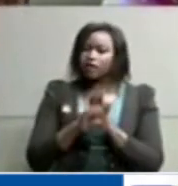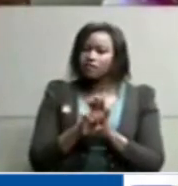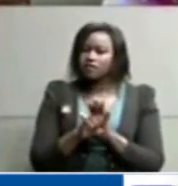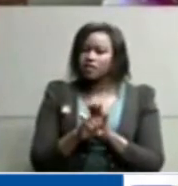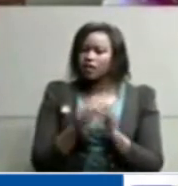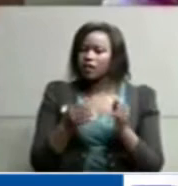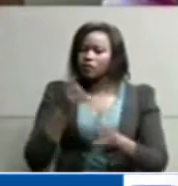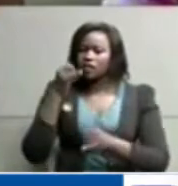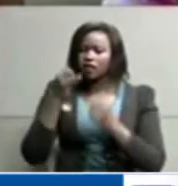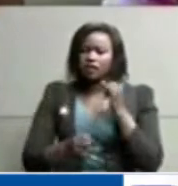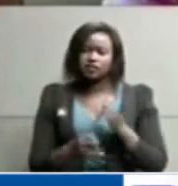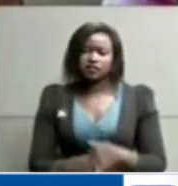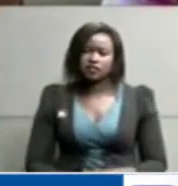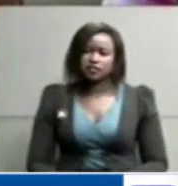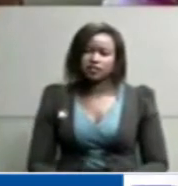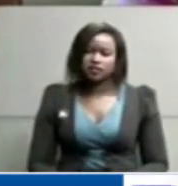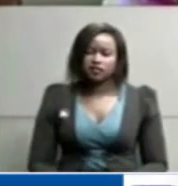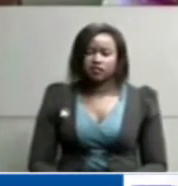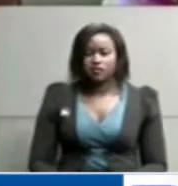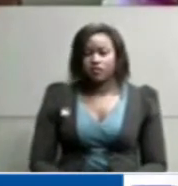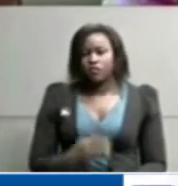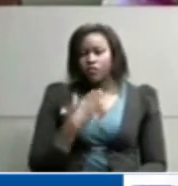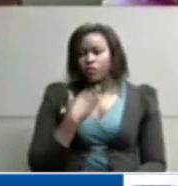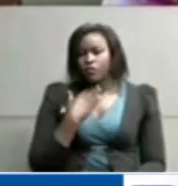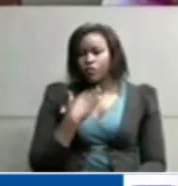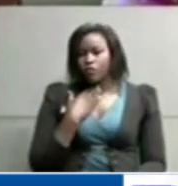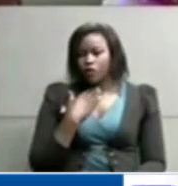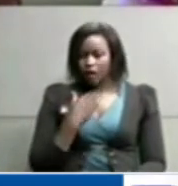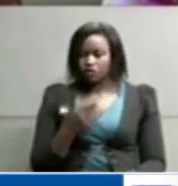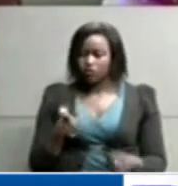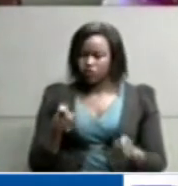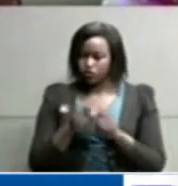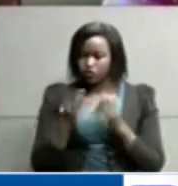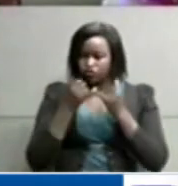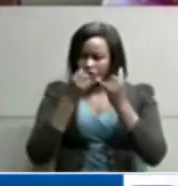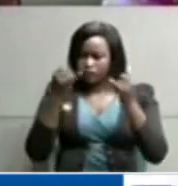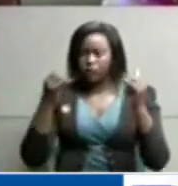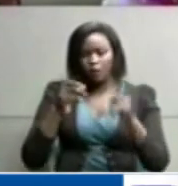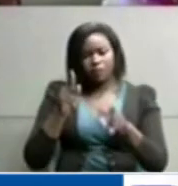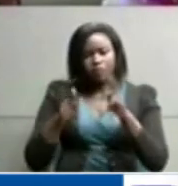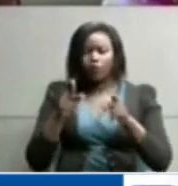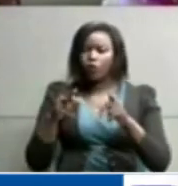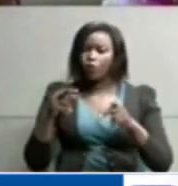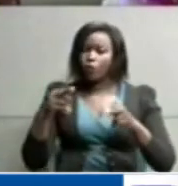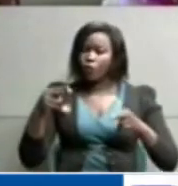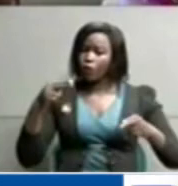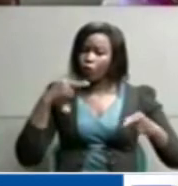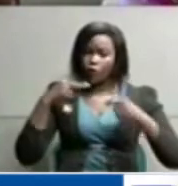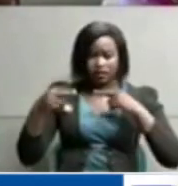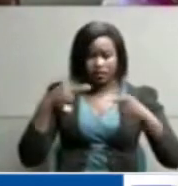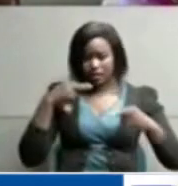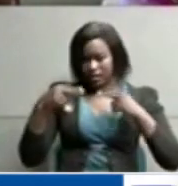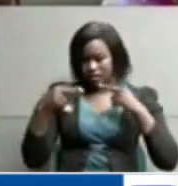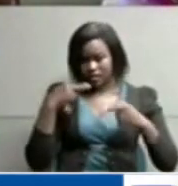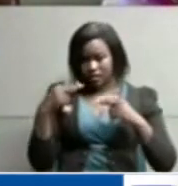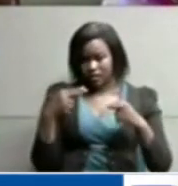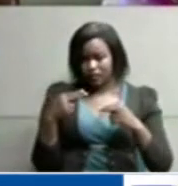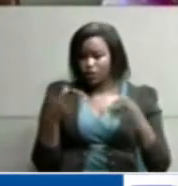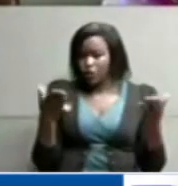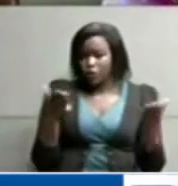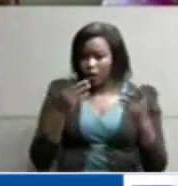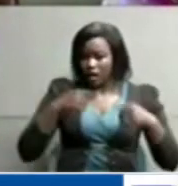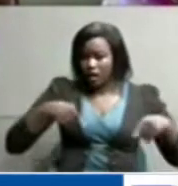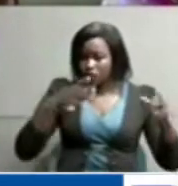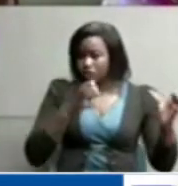Lastly, we want also to remind the hotel people, the ones where we are taking our